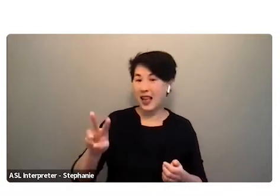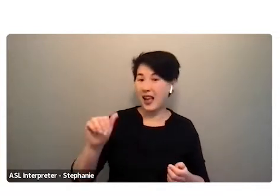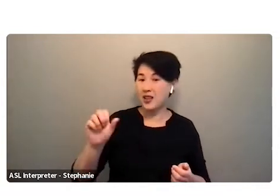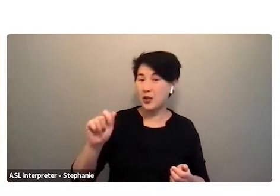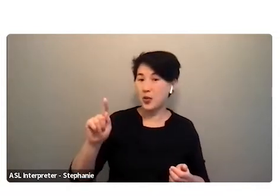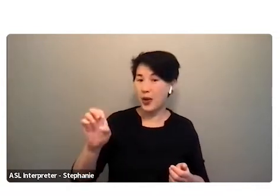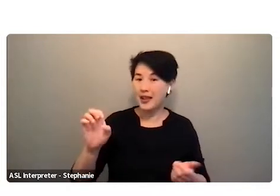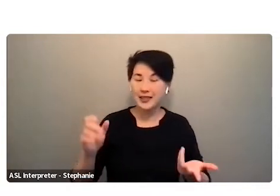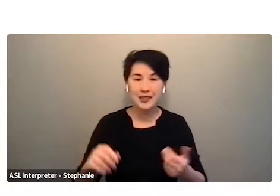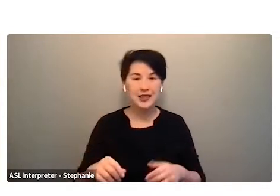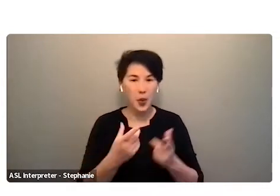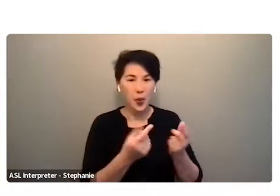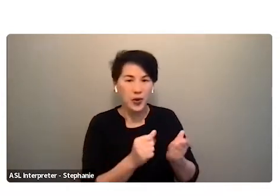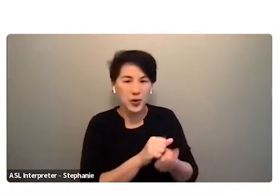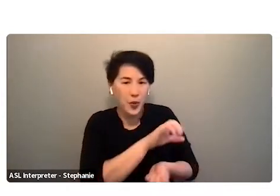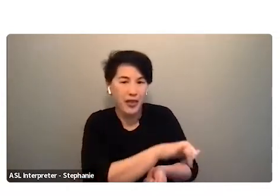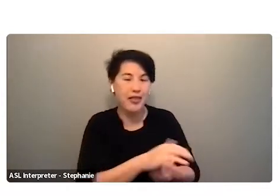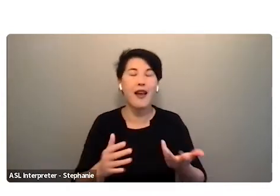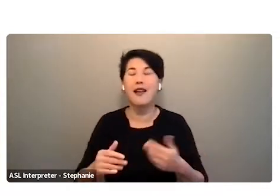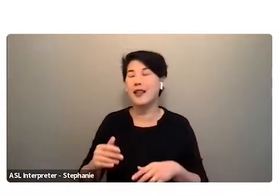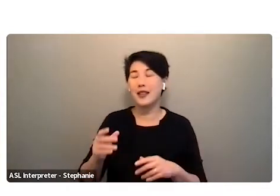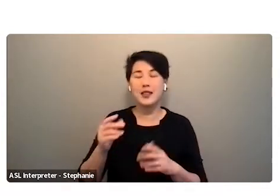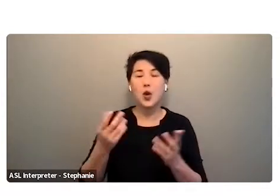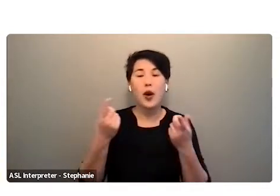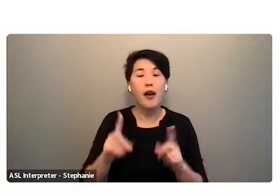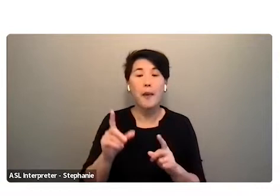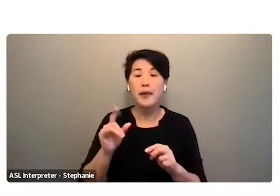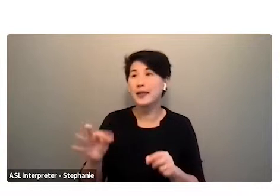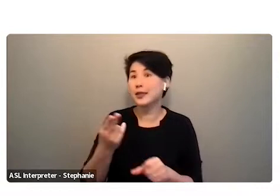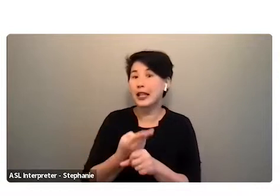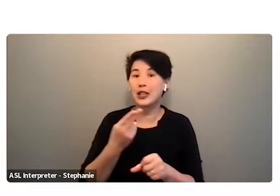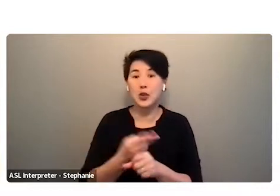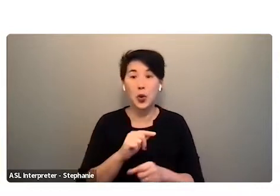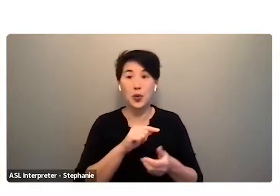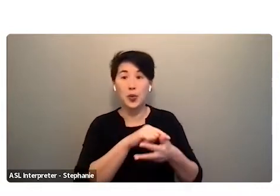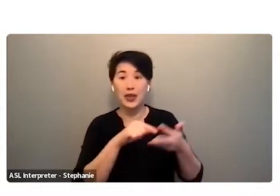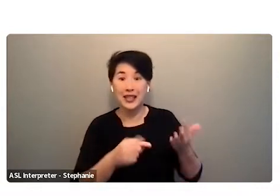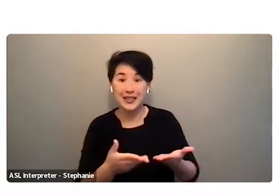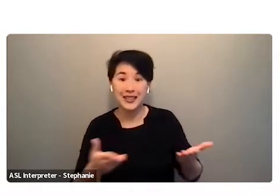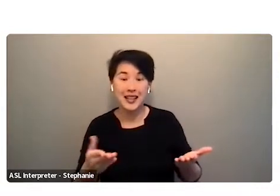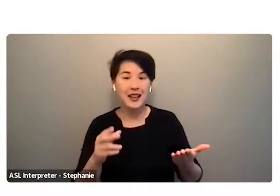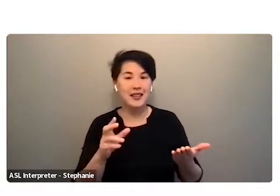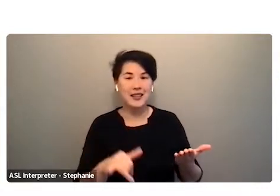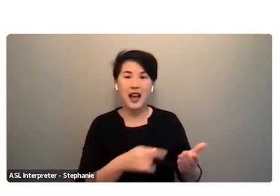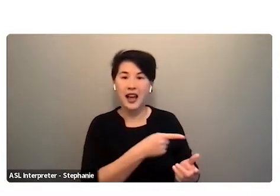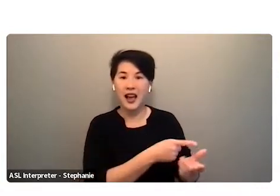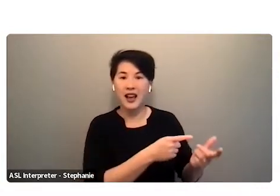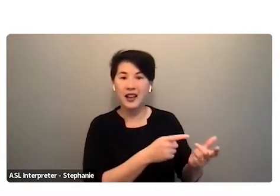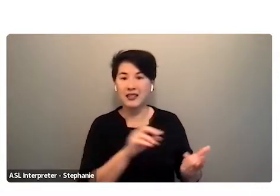speak. So, what happens if we use, these things that end up decomposing